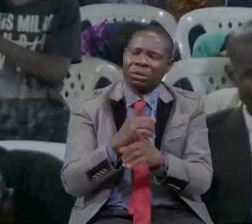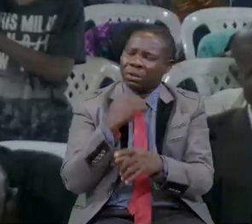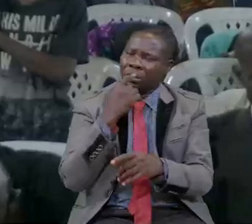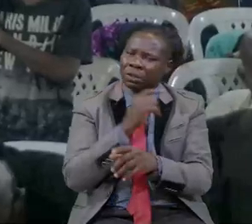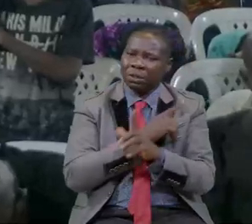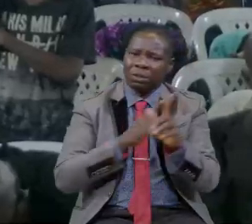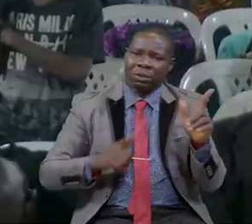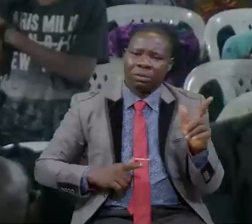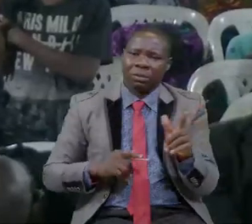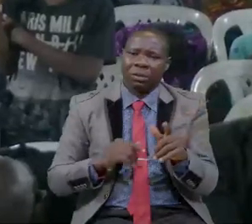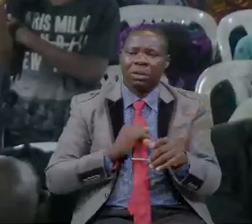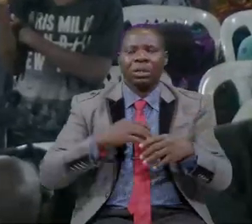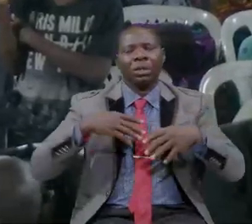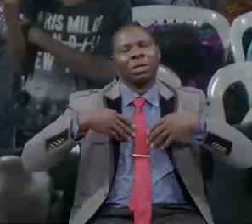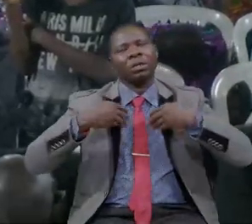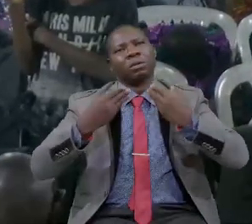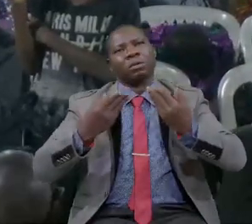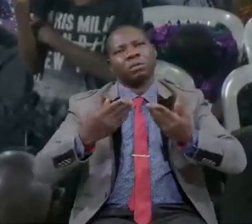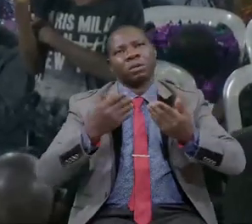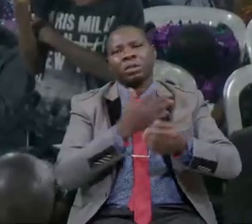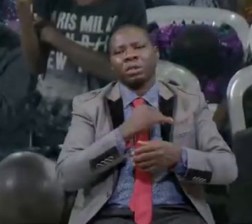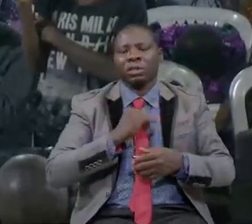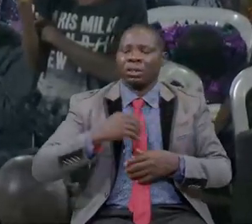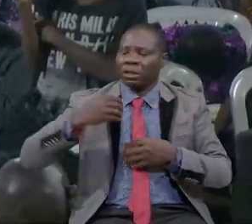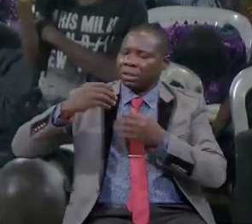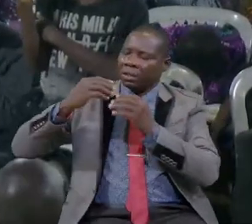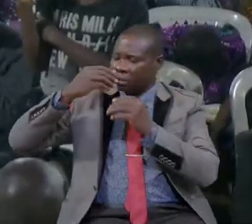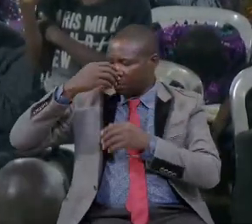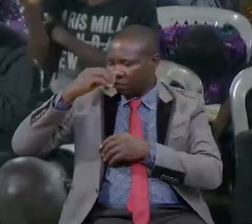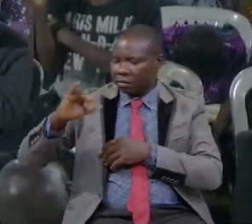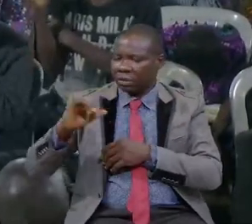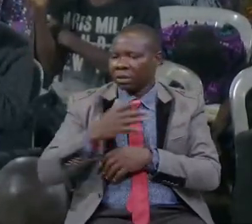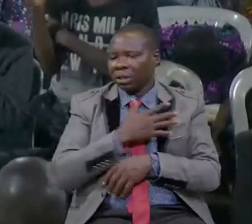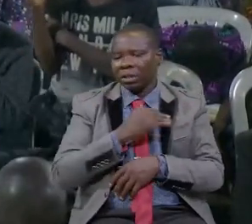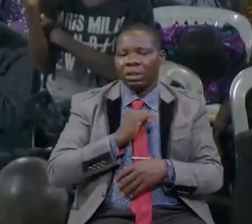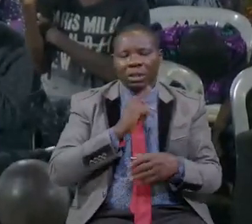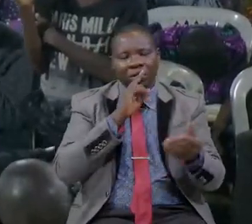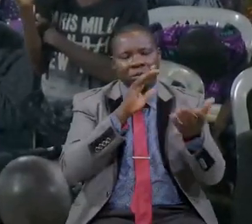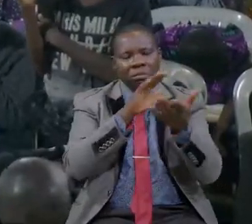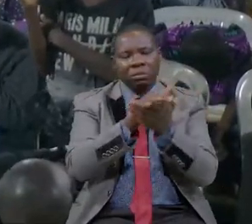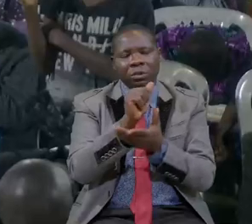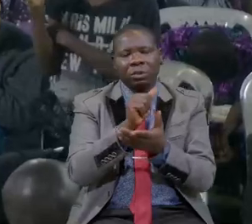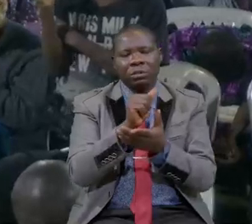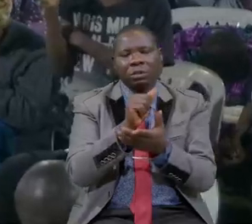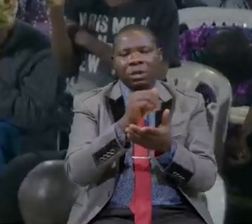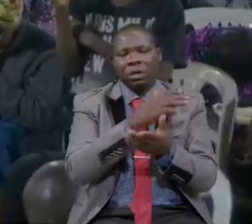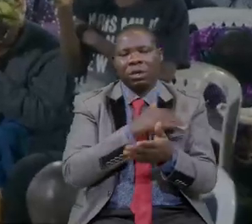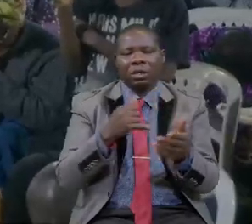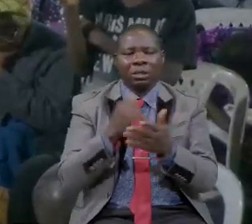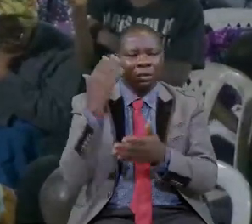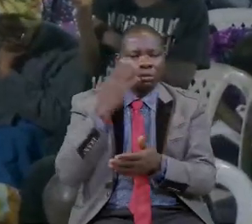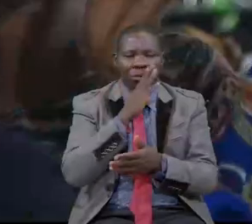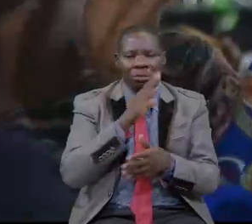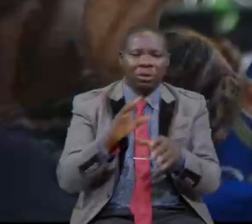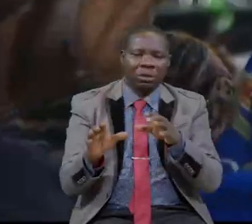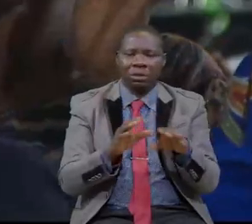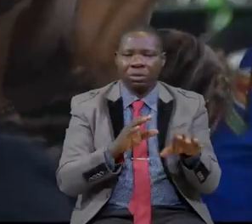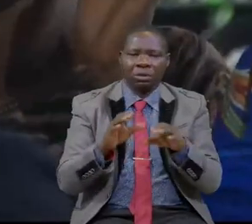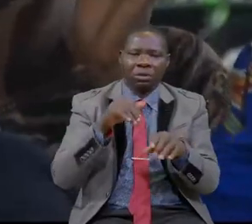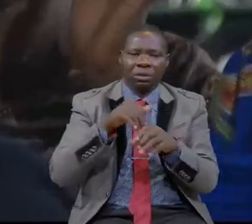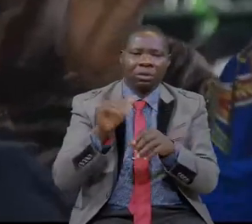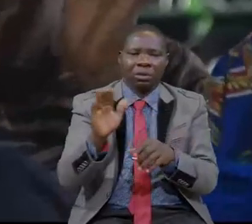confessed and I forsake and I believe, and it will be done in your life.